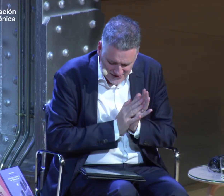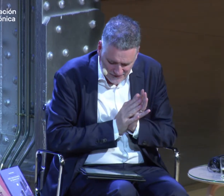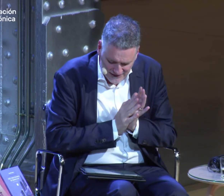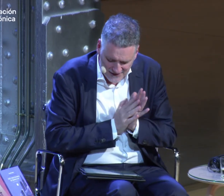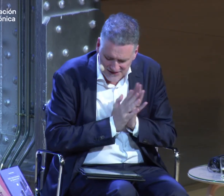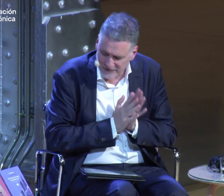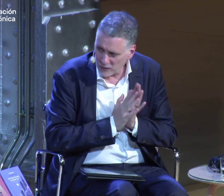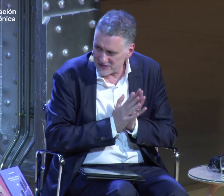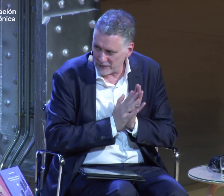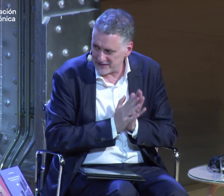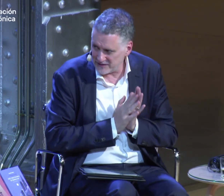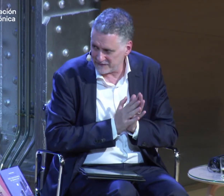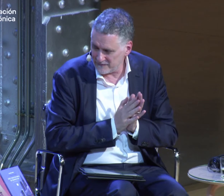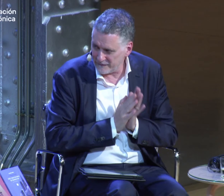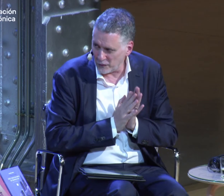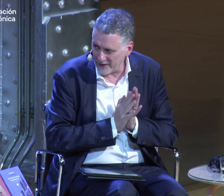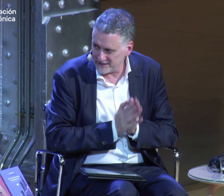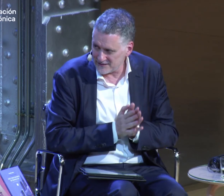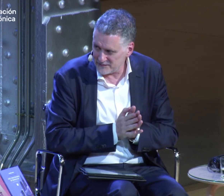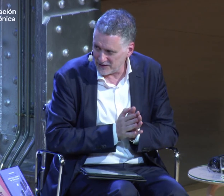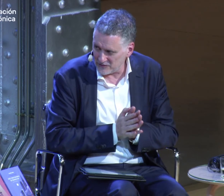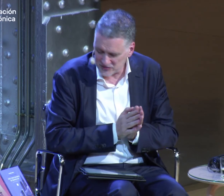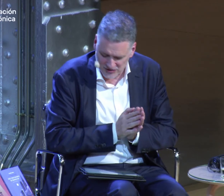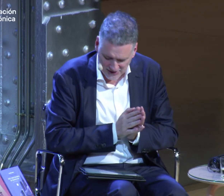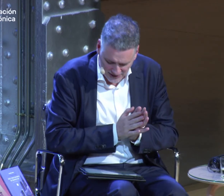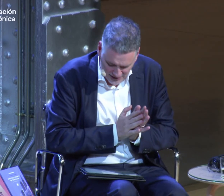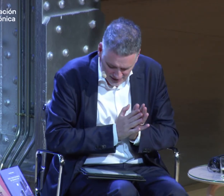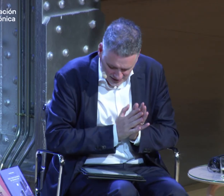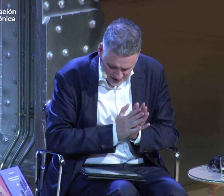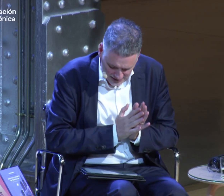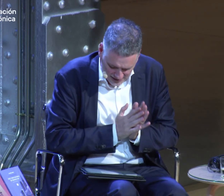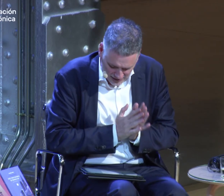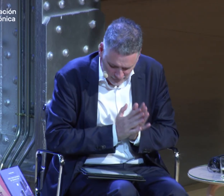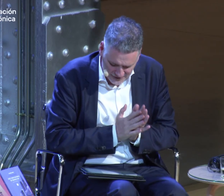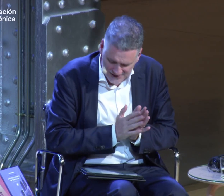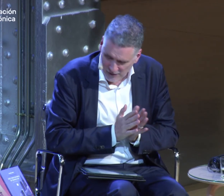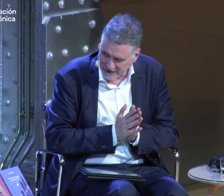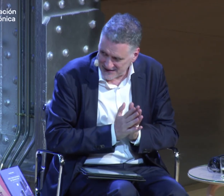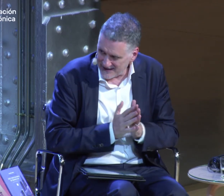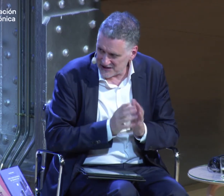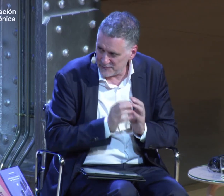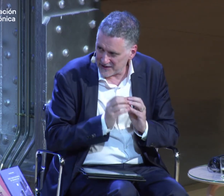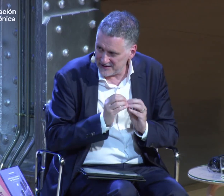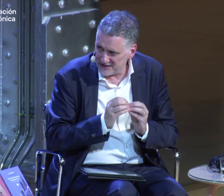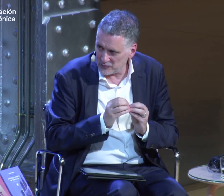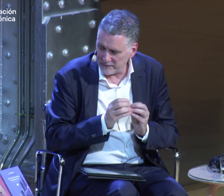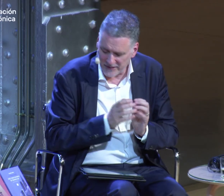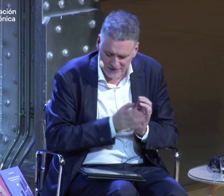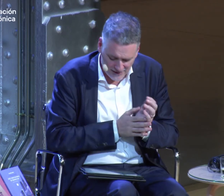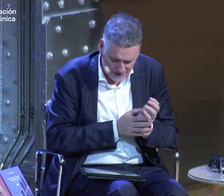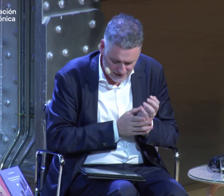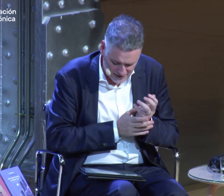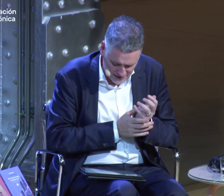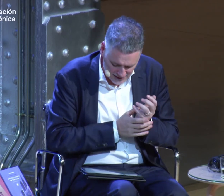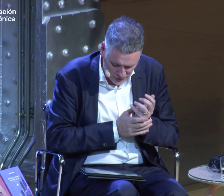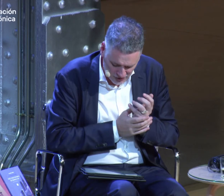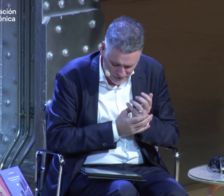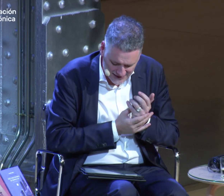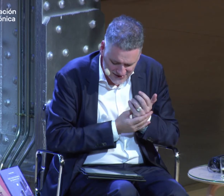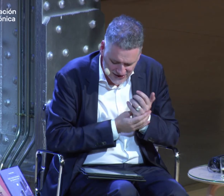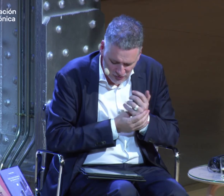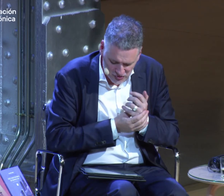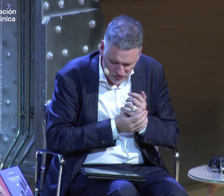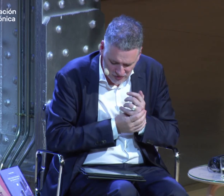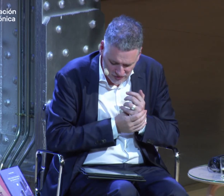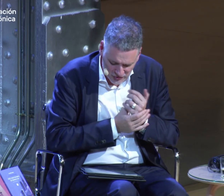that she believed that Simenon was a writer for writers because of his expertise when building a